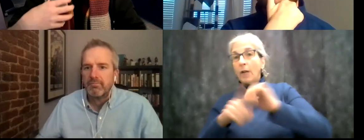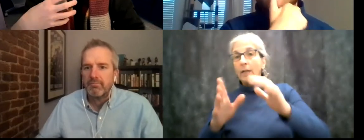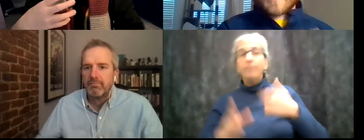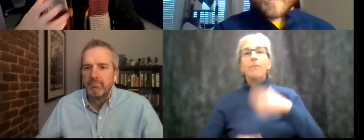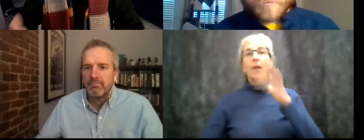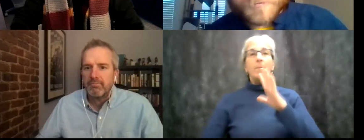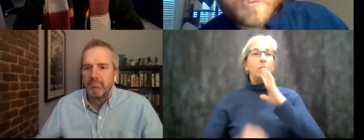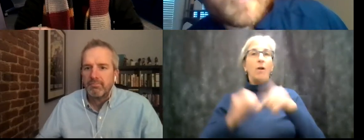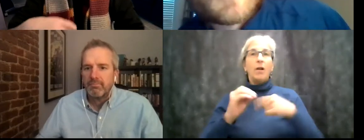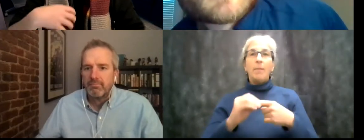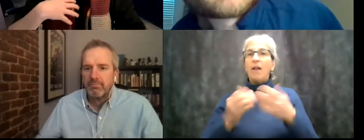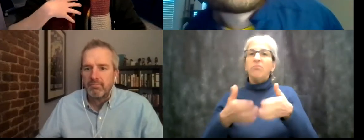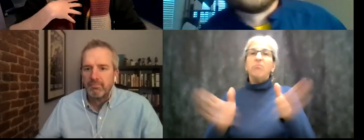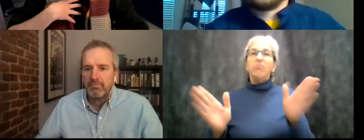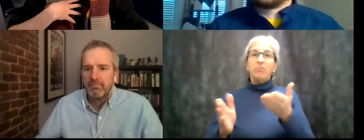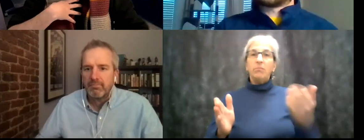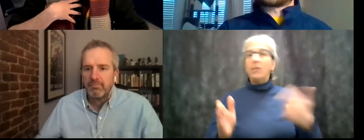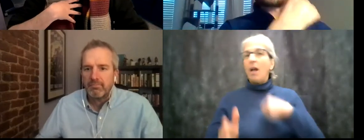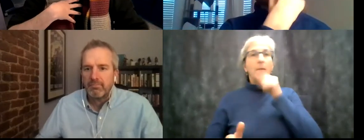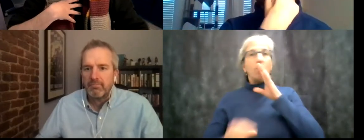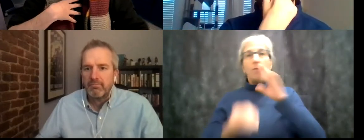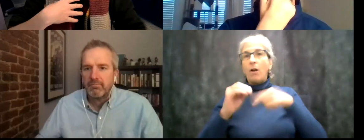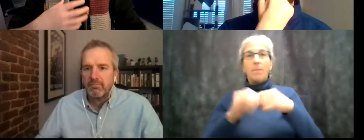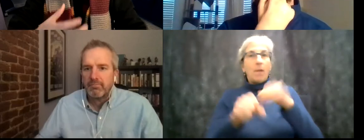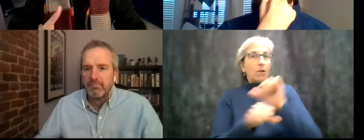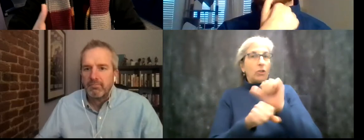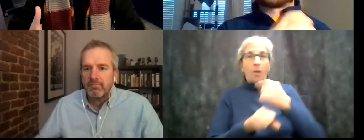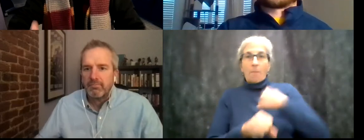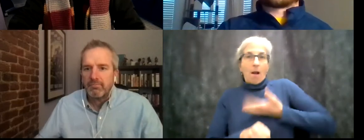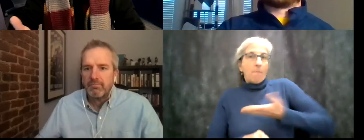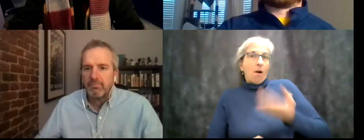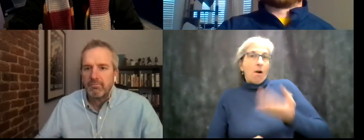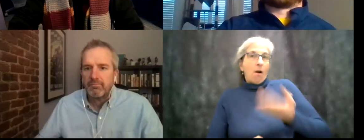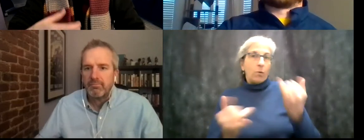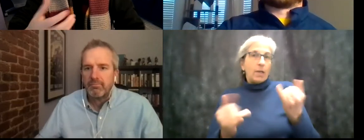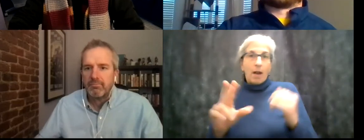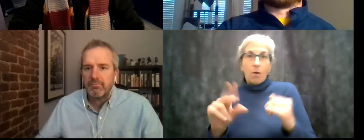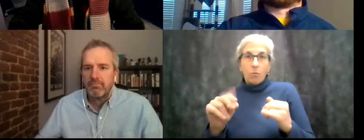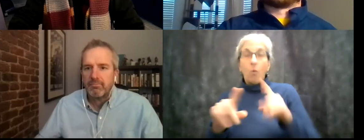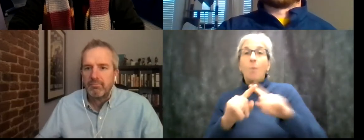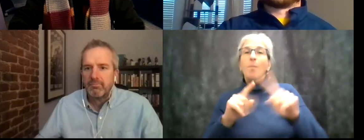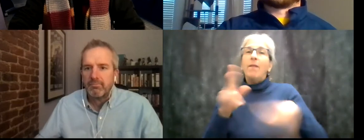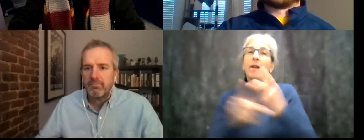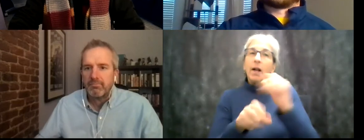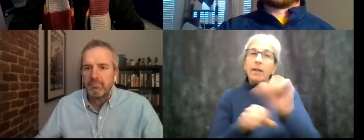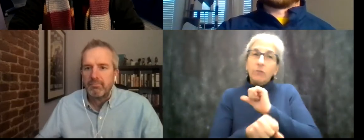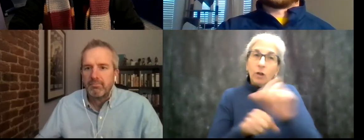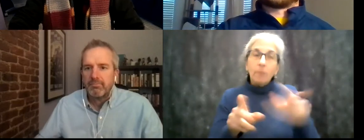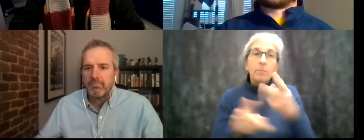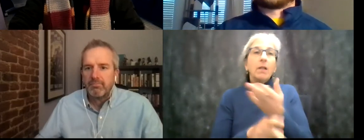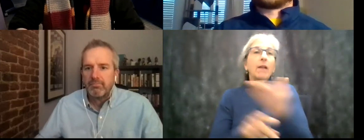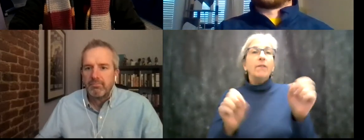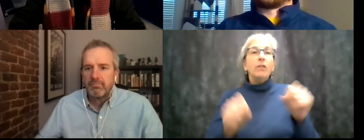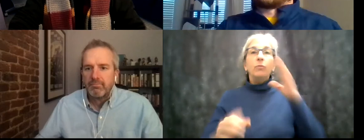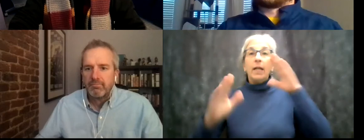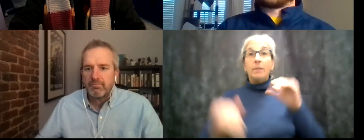not talking about a specific job that I'm hiring for example, but the kind of jobs and the kind of things that you can expect if you wanted